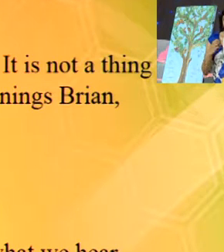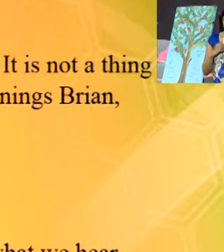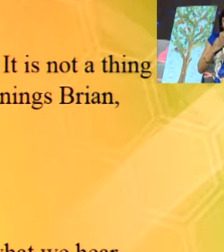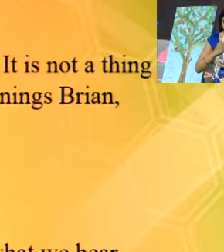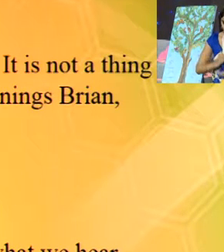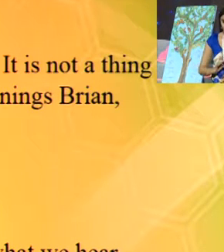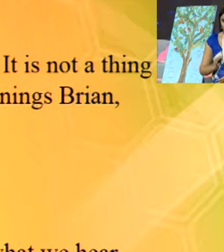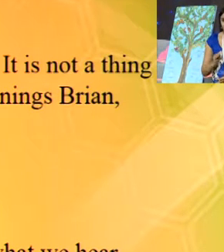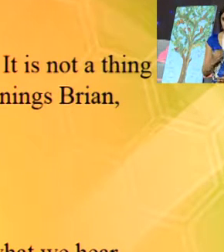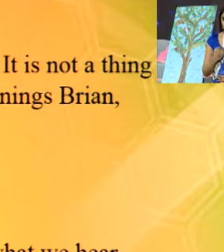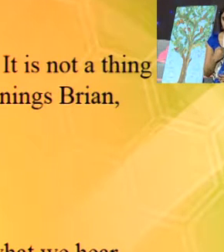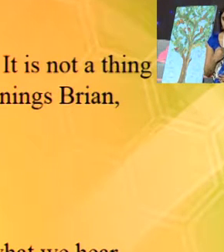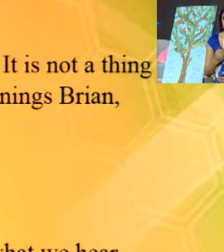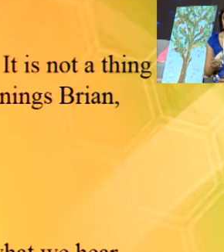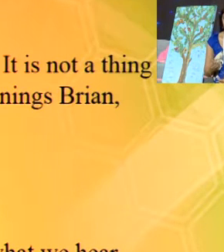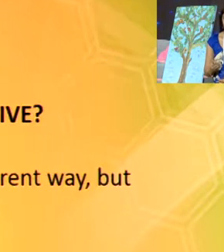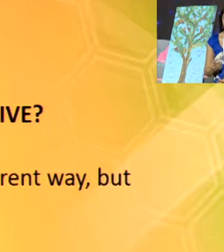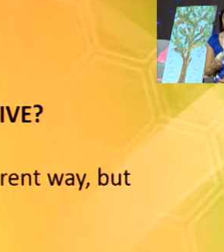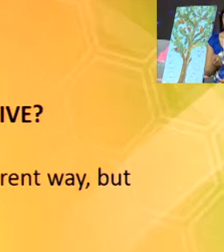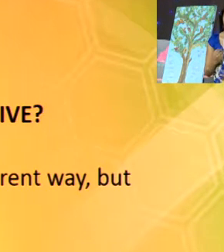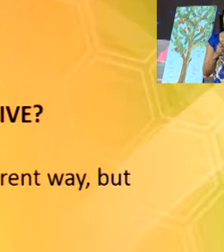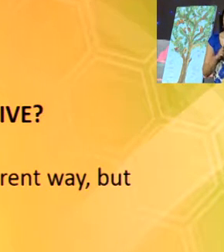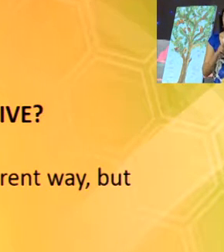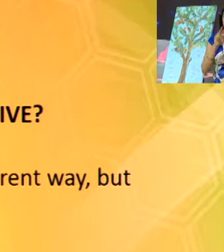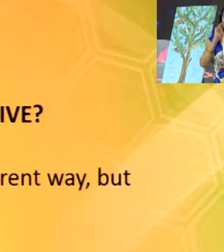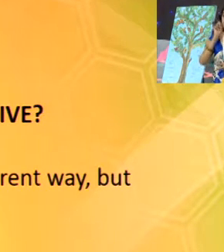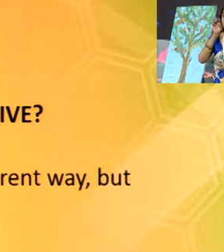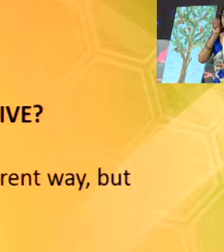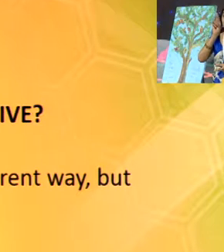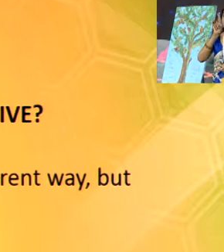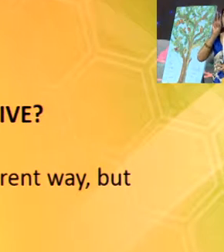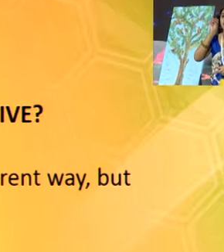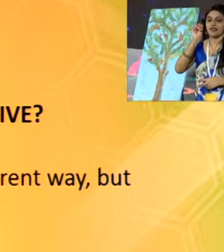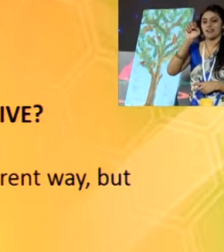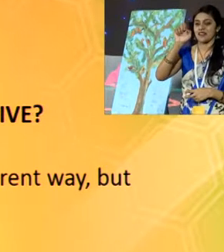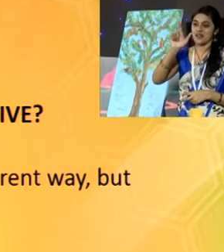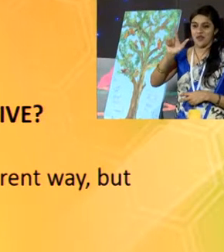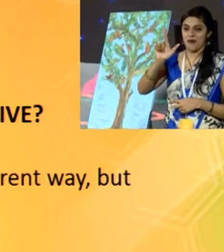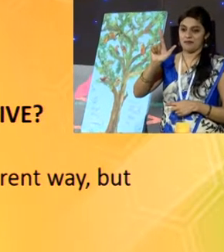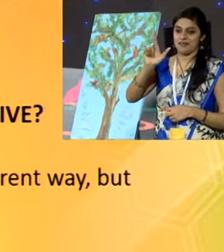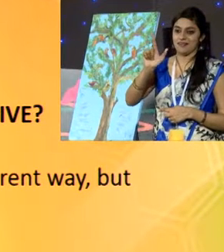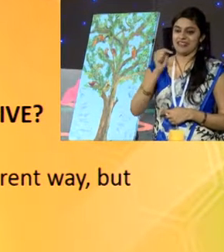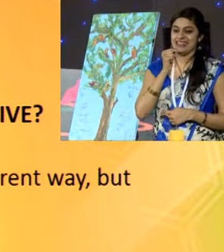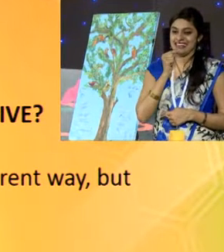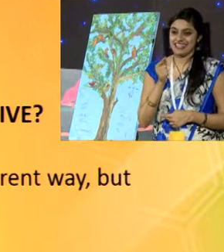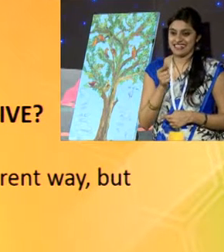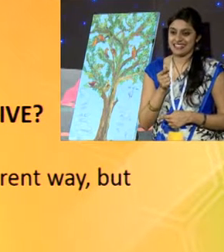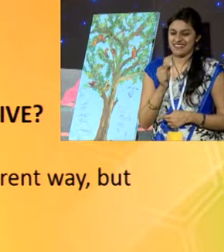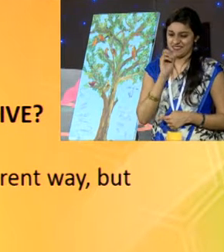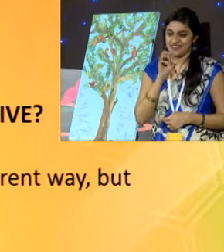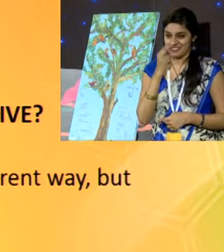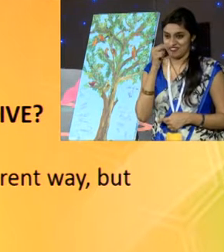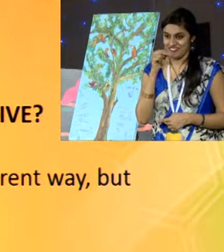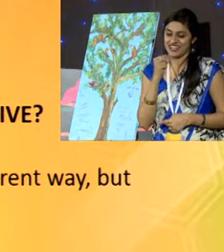But I was not destined to be normal. I was destined to be something different. I mean, you can ask me if